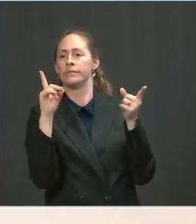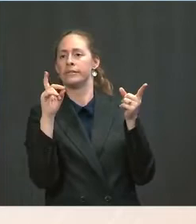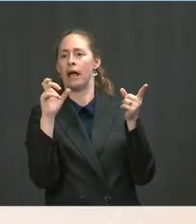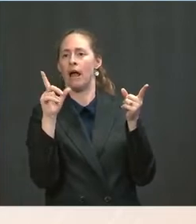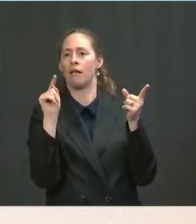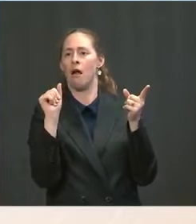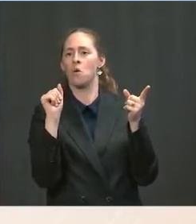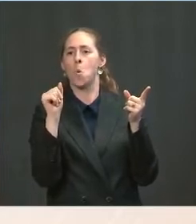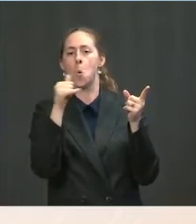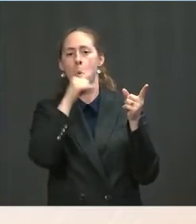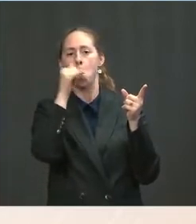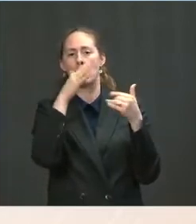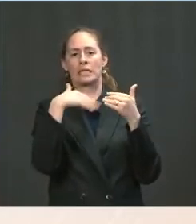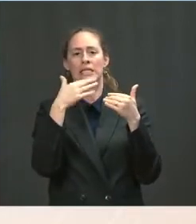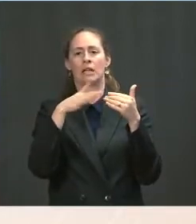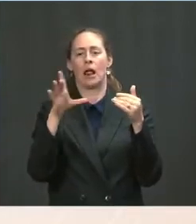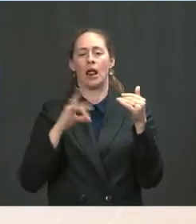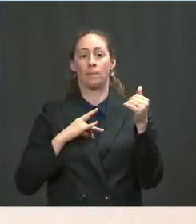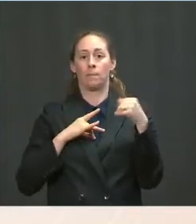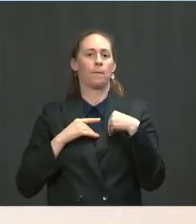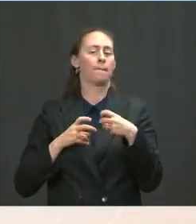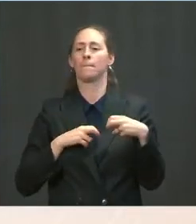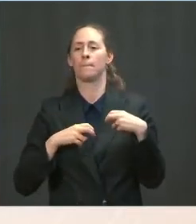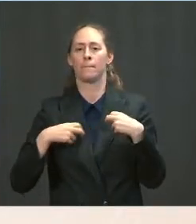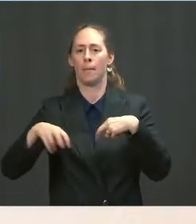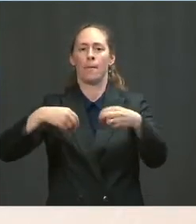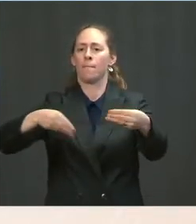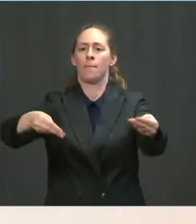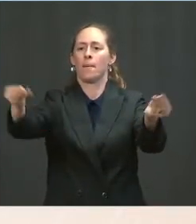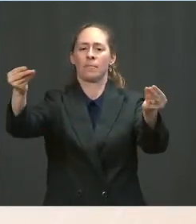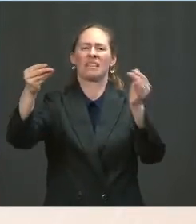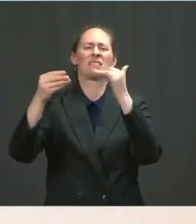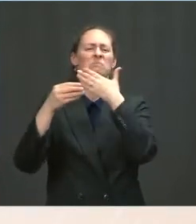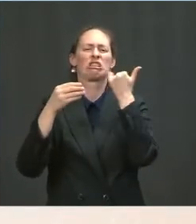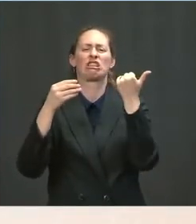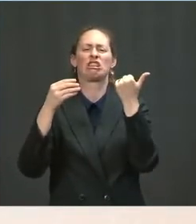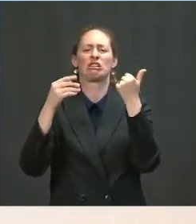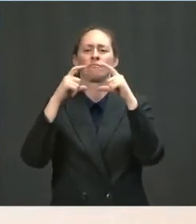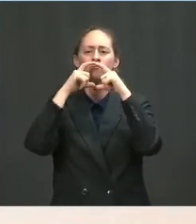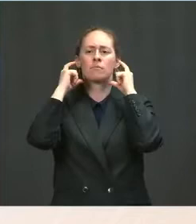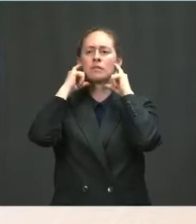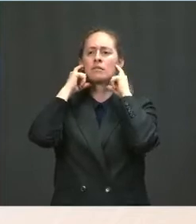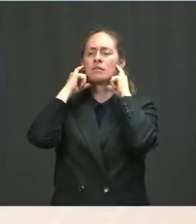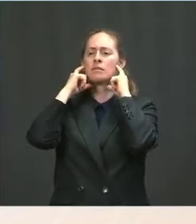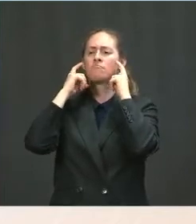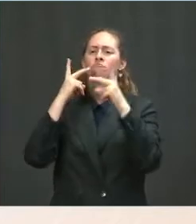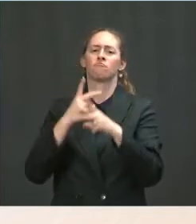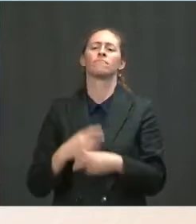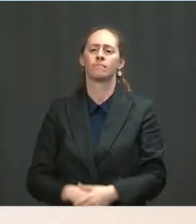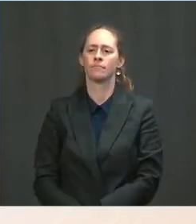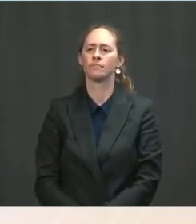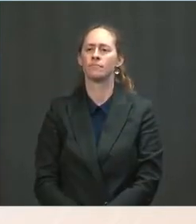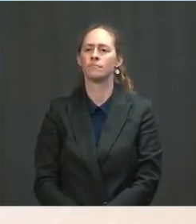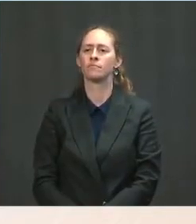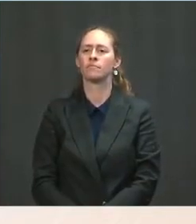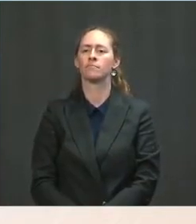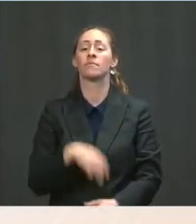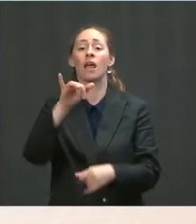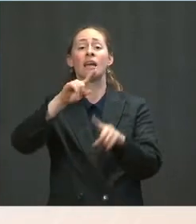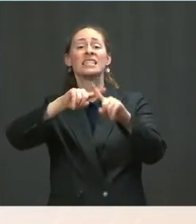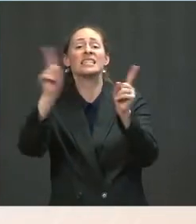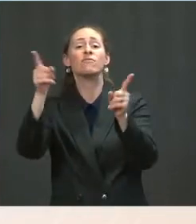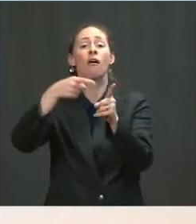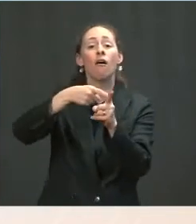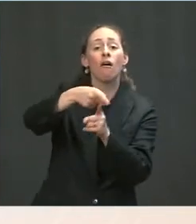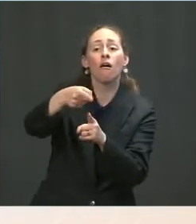us to wear a mask. Where before, with the last two variants that we've seen, we weren't seeing that. We weren't seeing vaccinated people pass